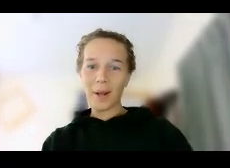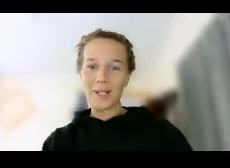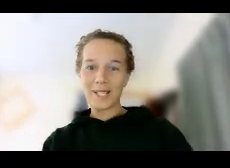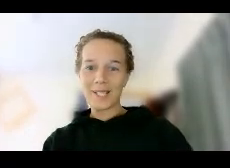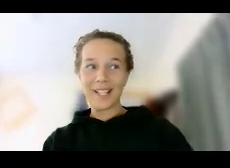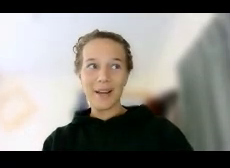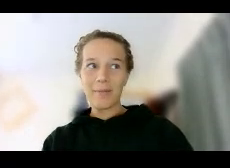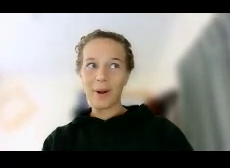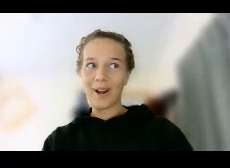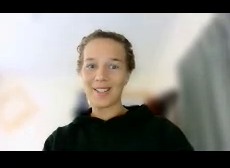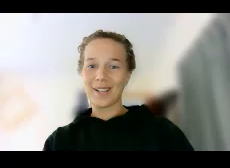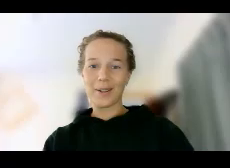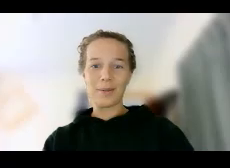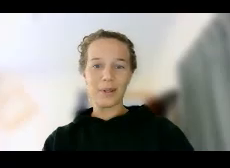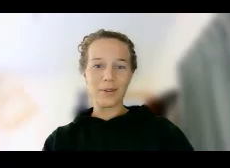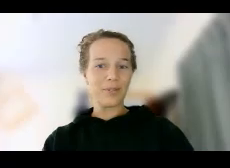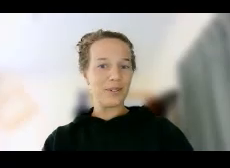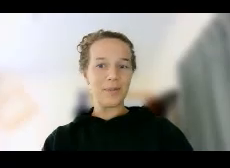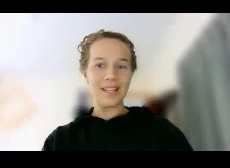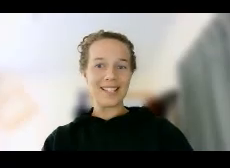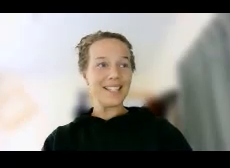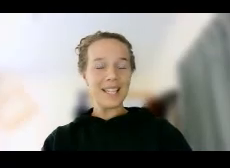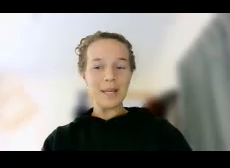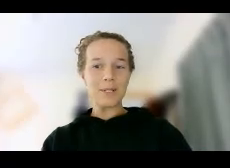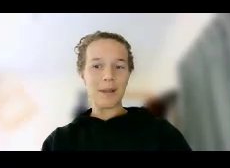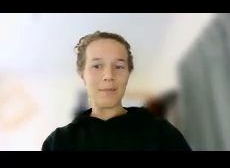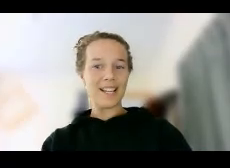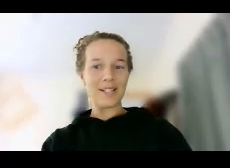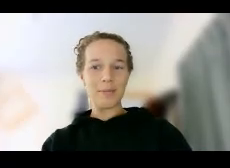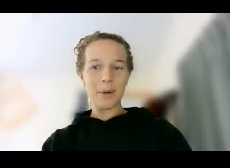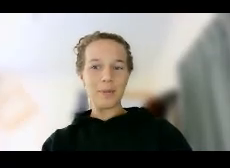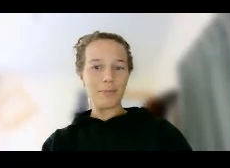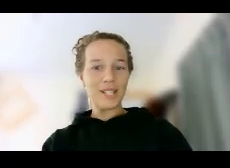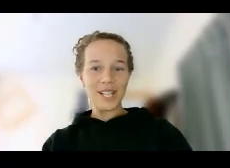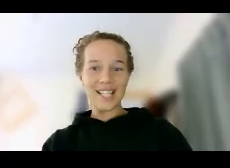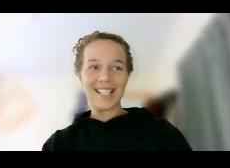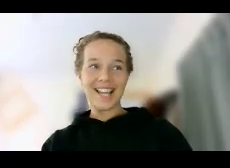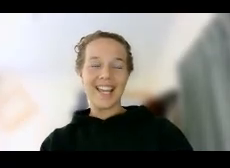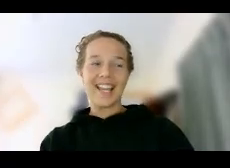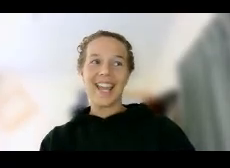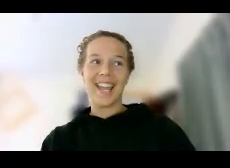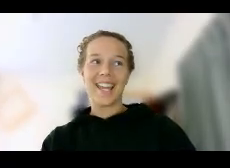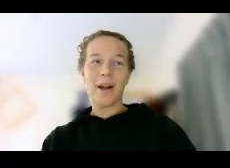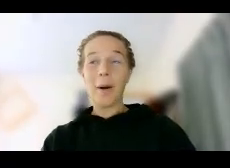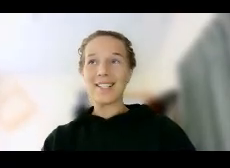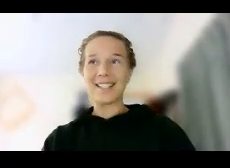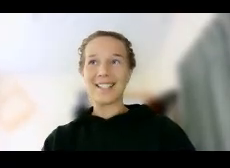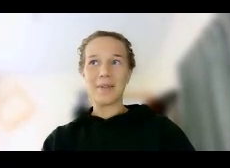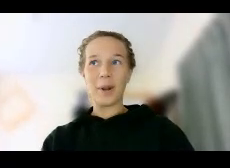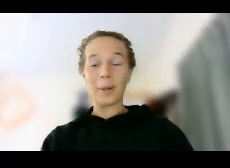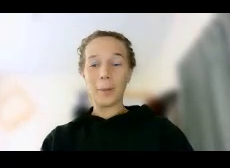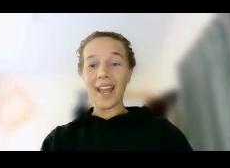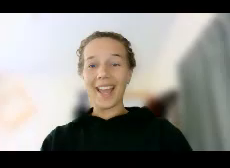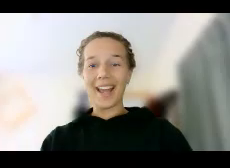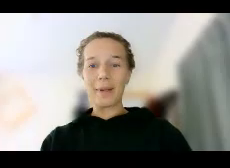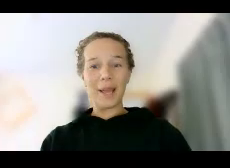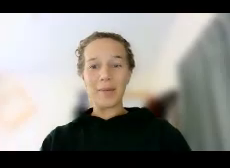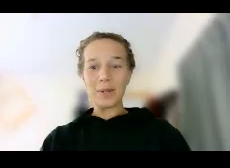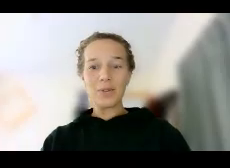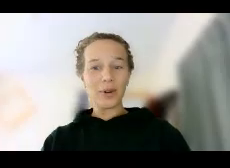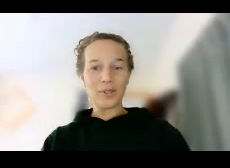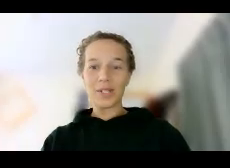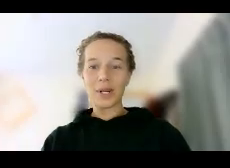jobs as a biologist because I got to work with an amazing team and spent my days on boats and beaches. And obviously, somewhere along the